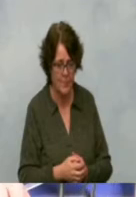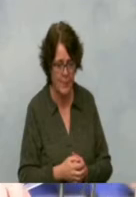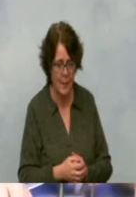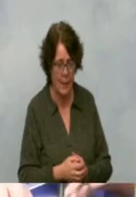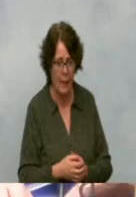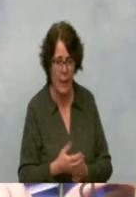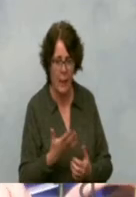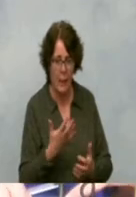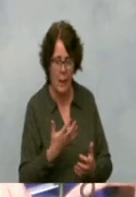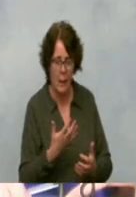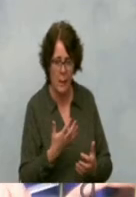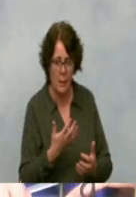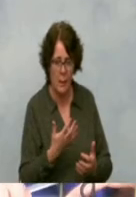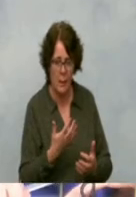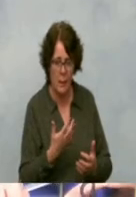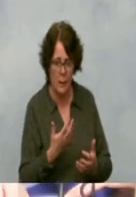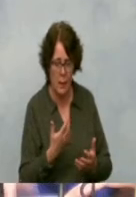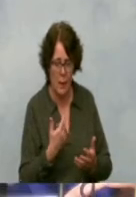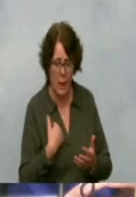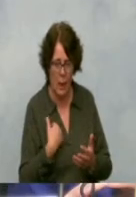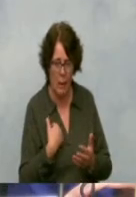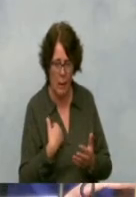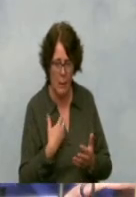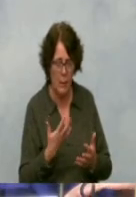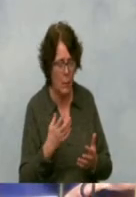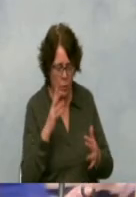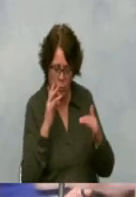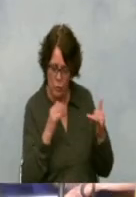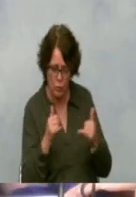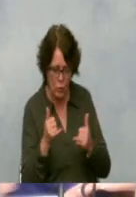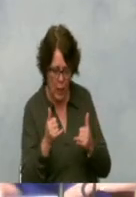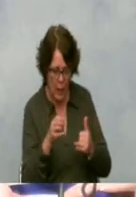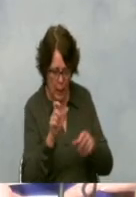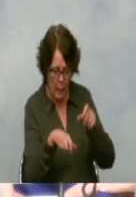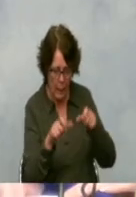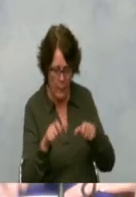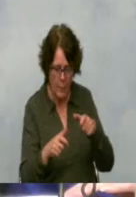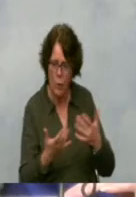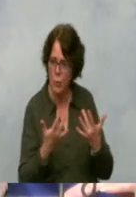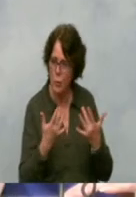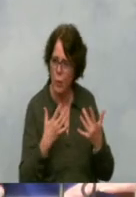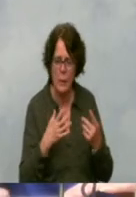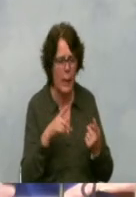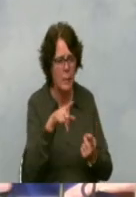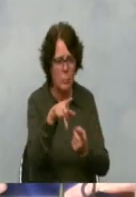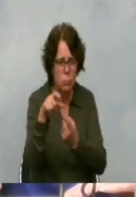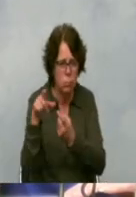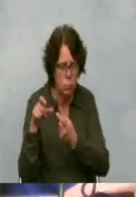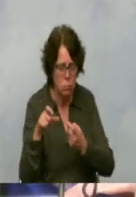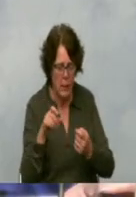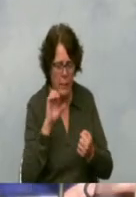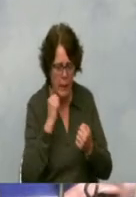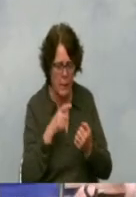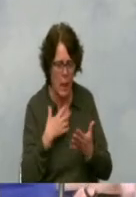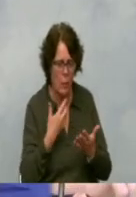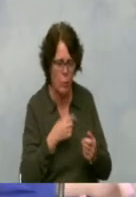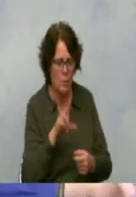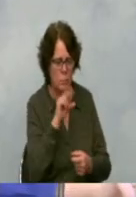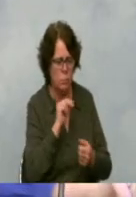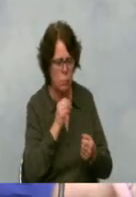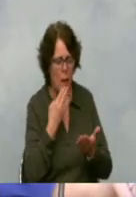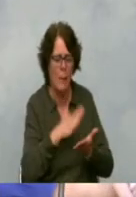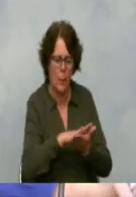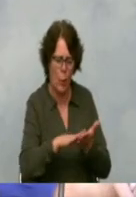January 2023. I've managed to capture most, so I'll just check the people that I haven't managed to capture and then I'll read out the apologies at the